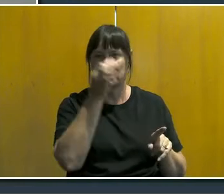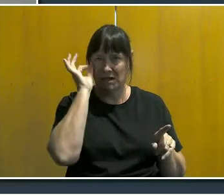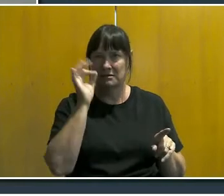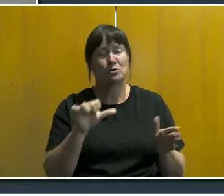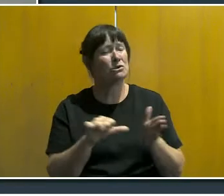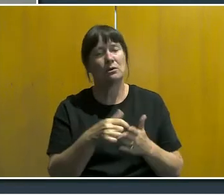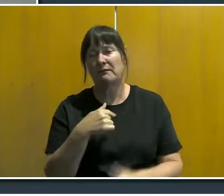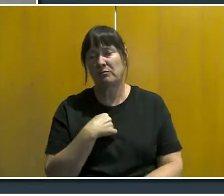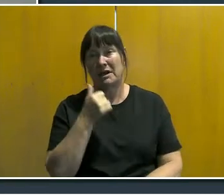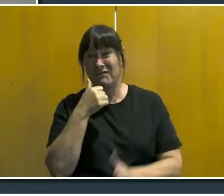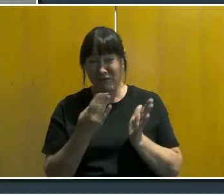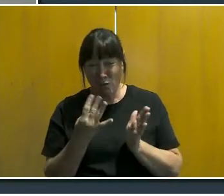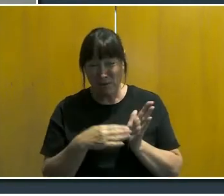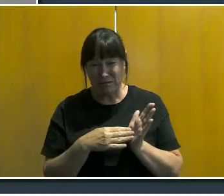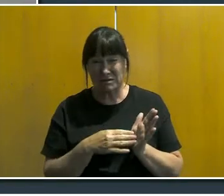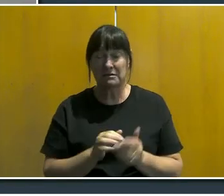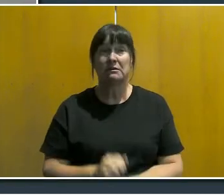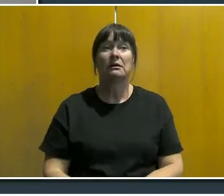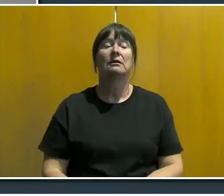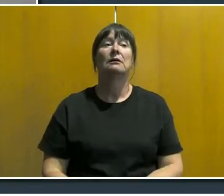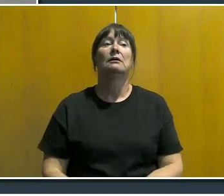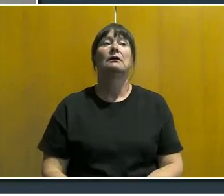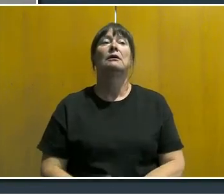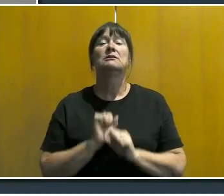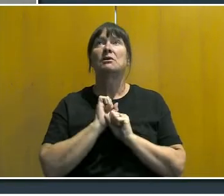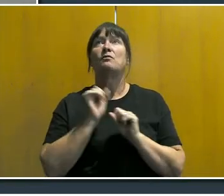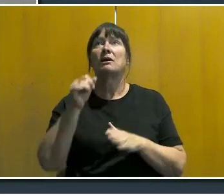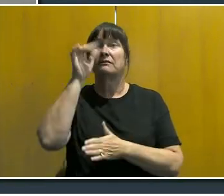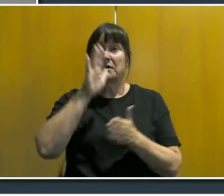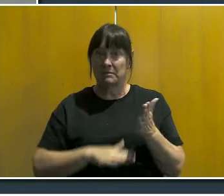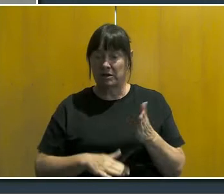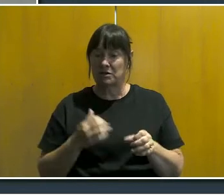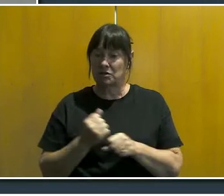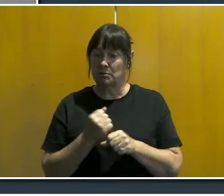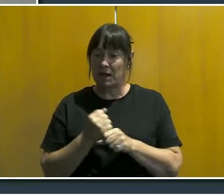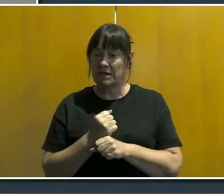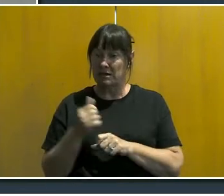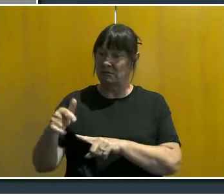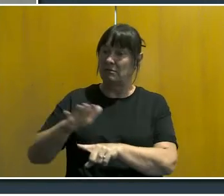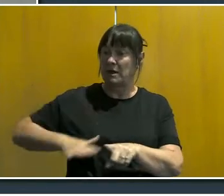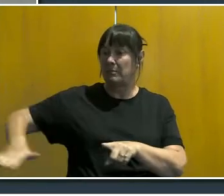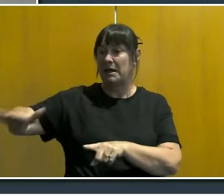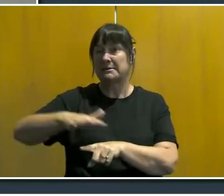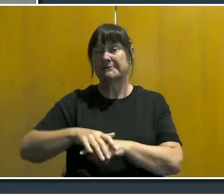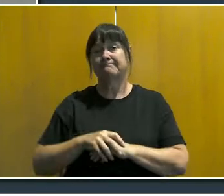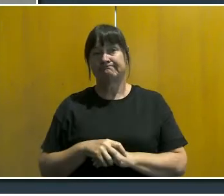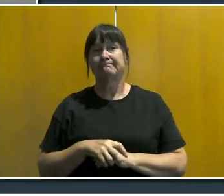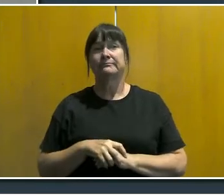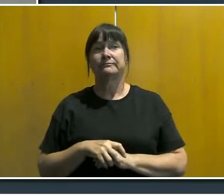too hard. It has been a wonderful experience to create this place. It has